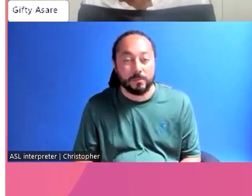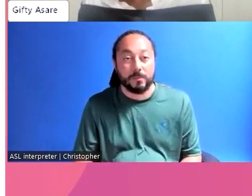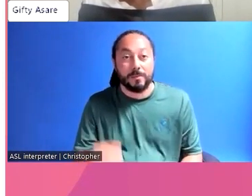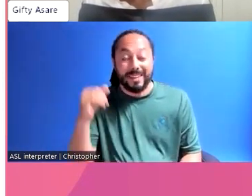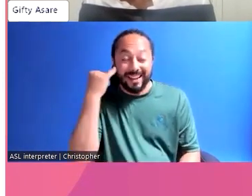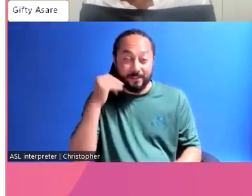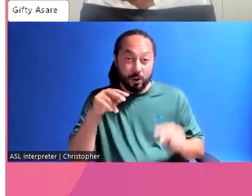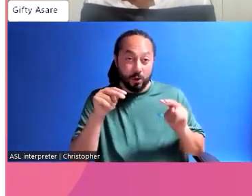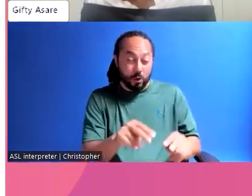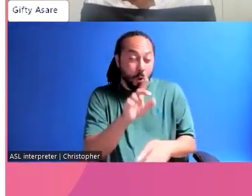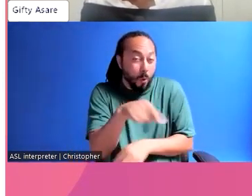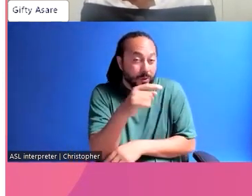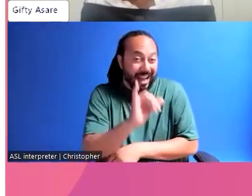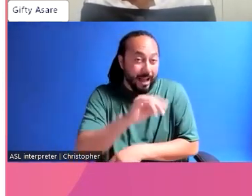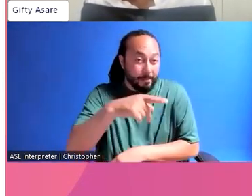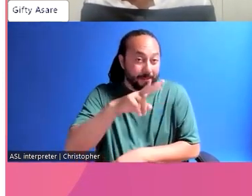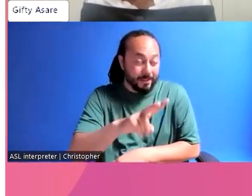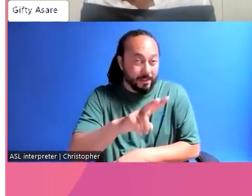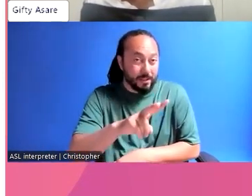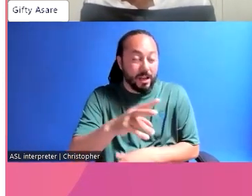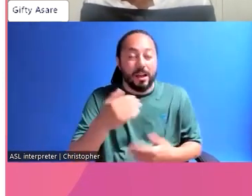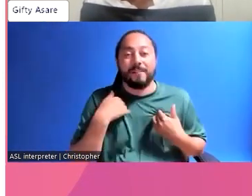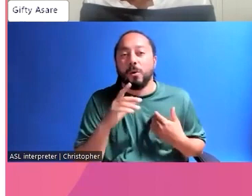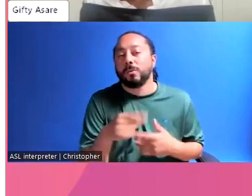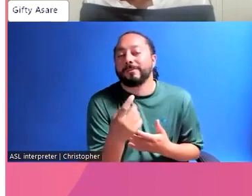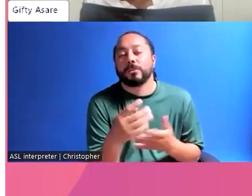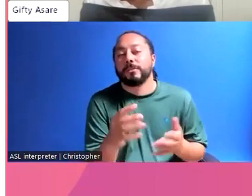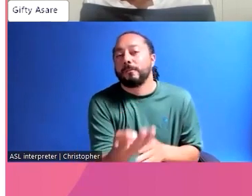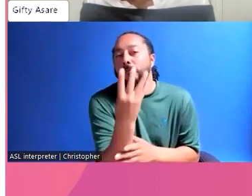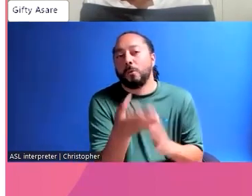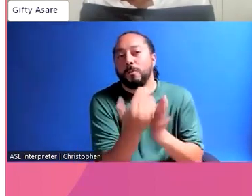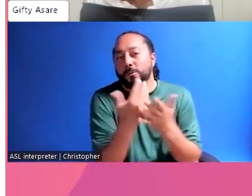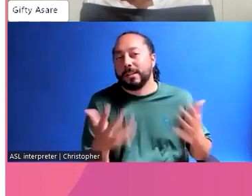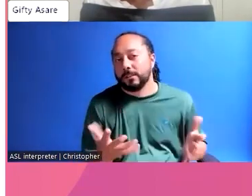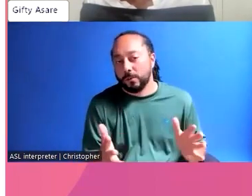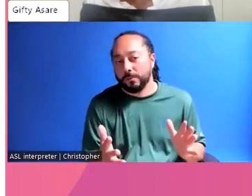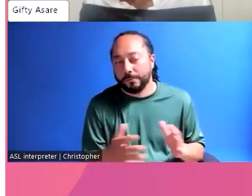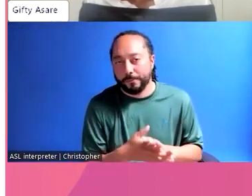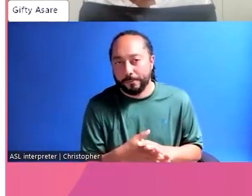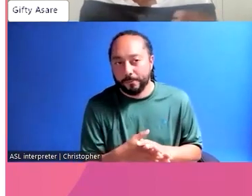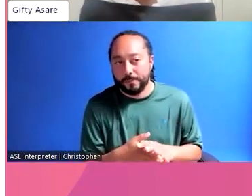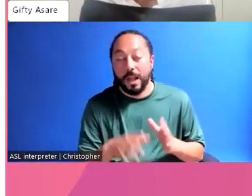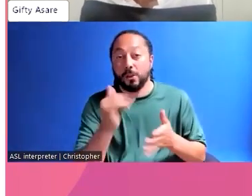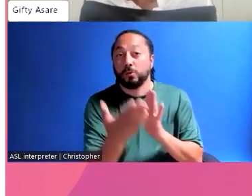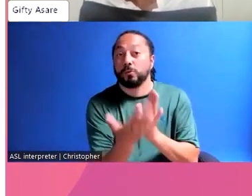on IPV, only 4 reviews were identified. And these reviews were not specific